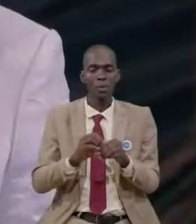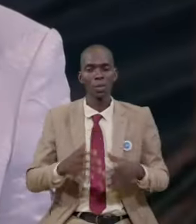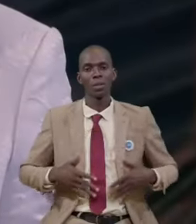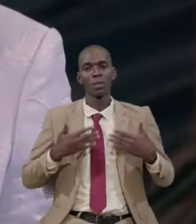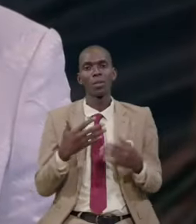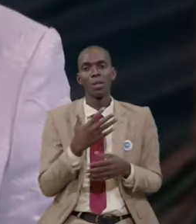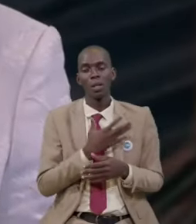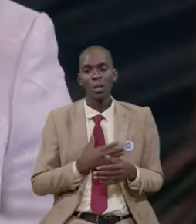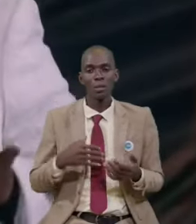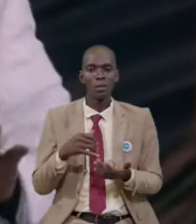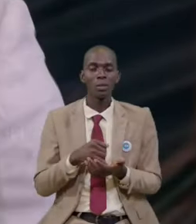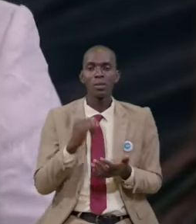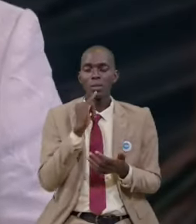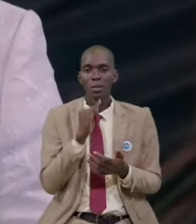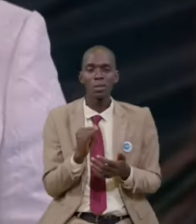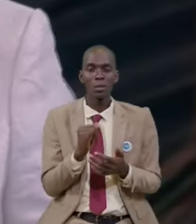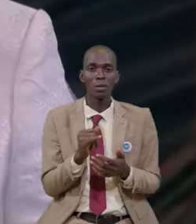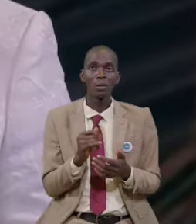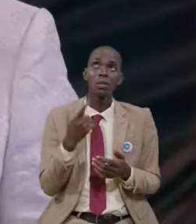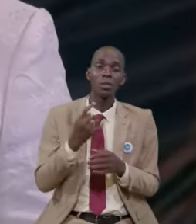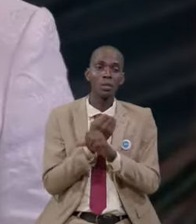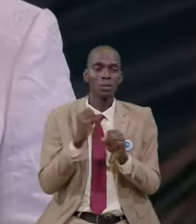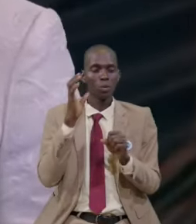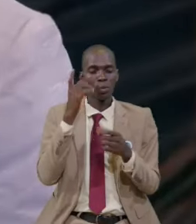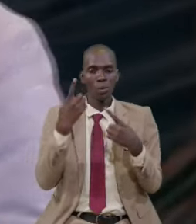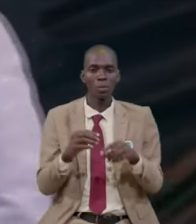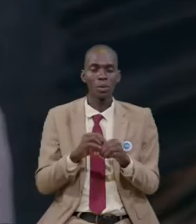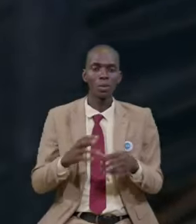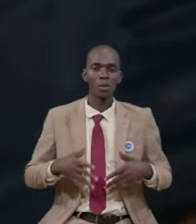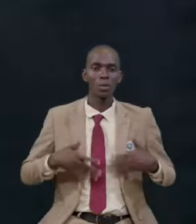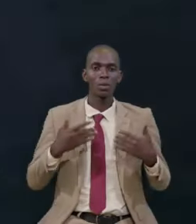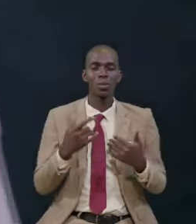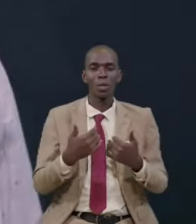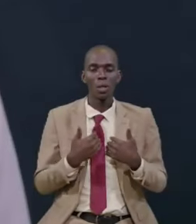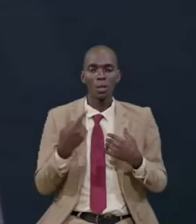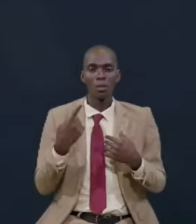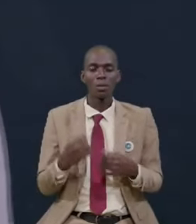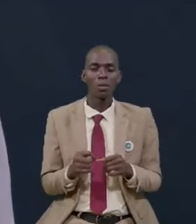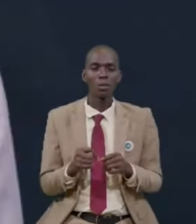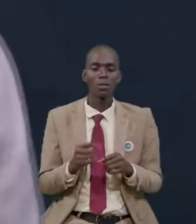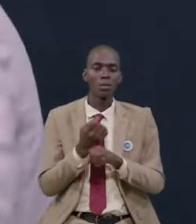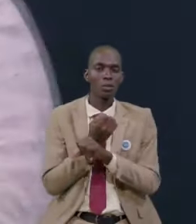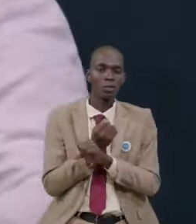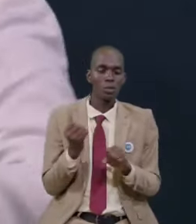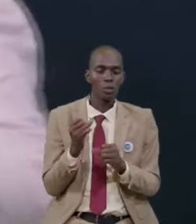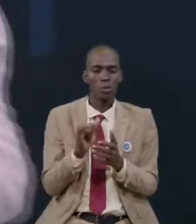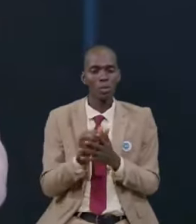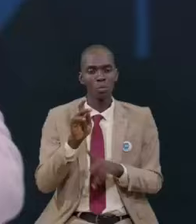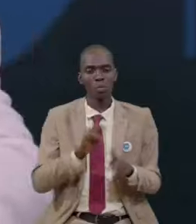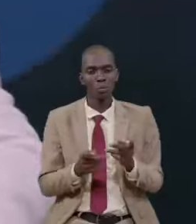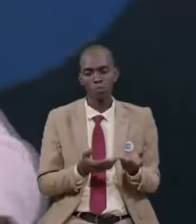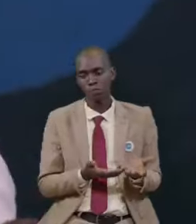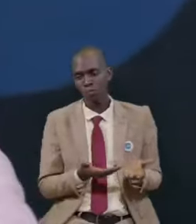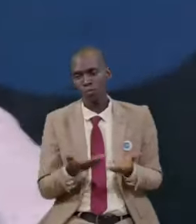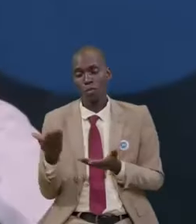in your life. Not the salvation that people carry about, superficial, doesn't have